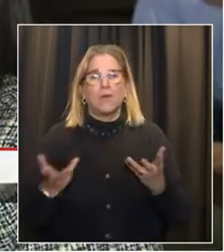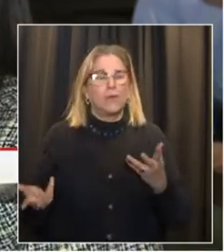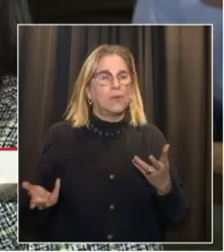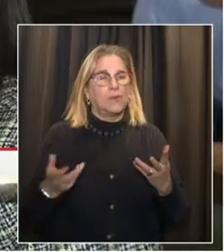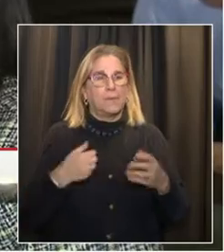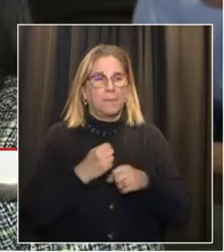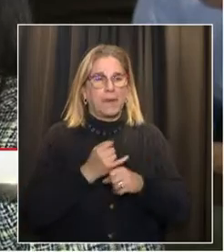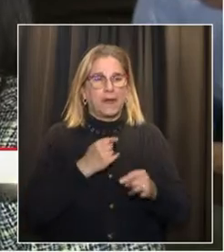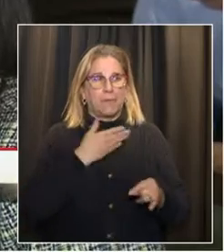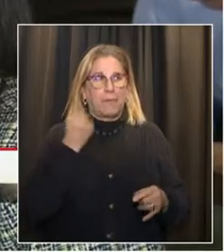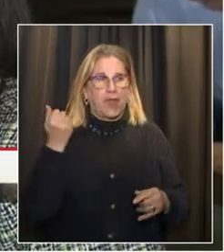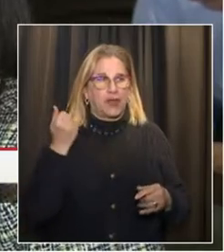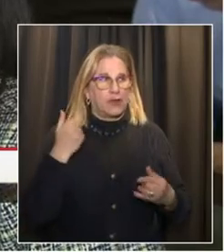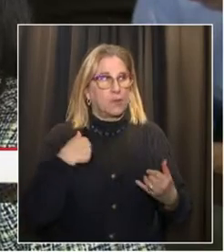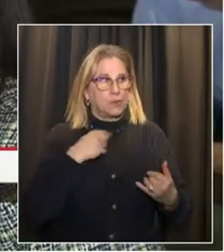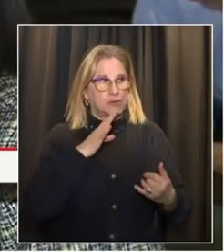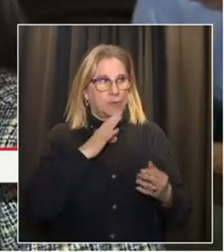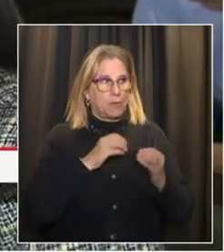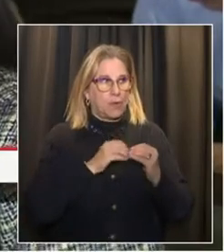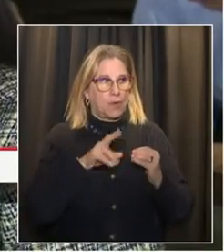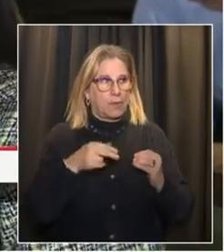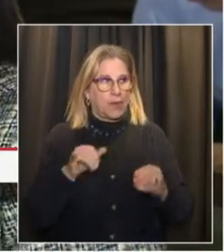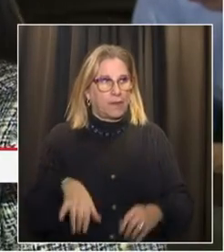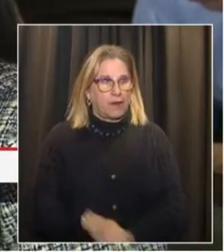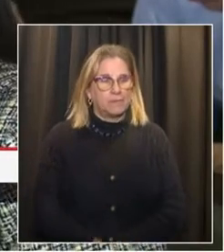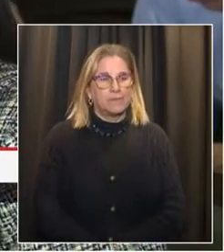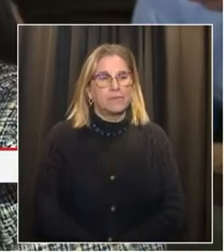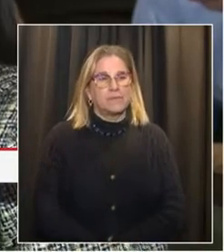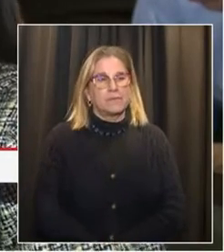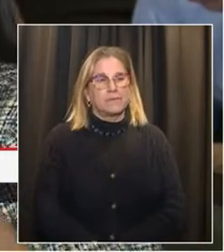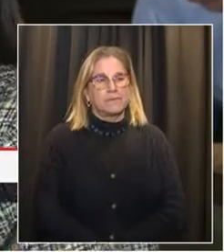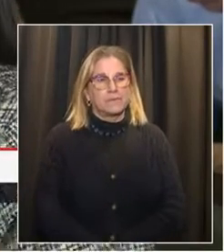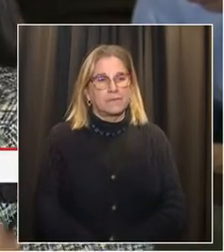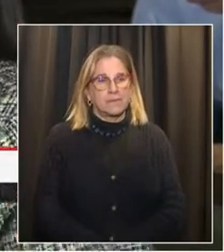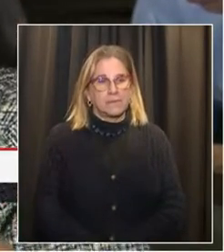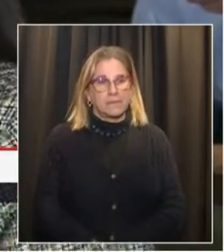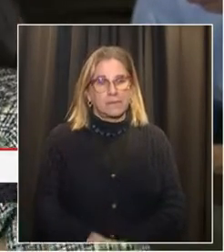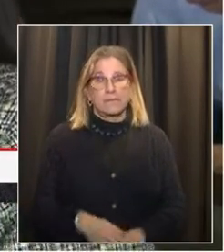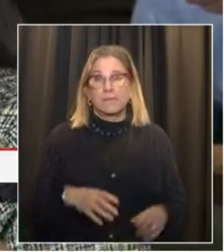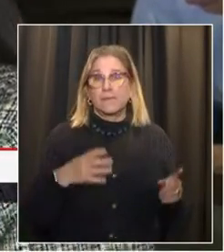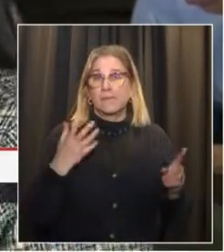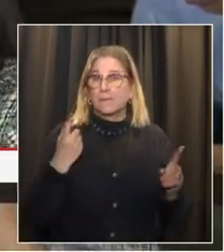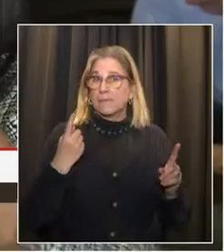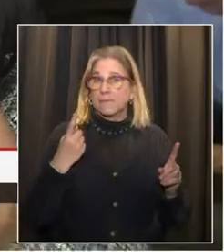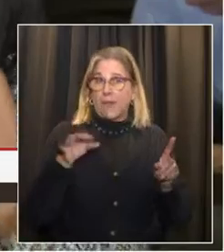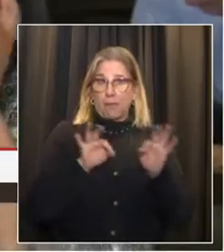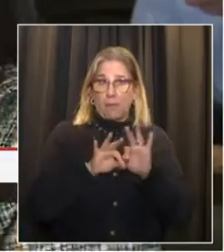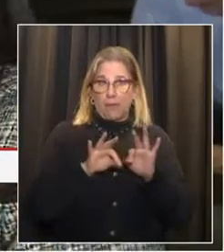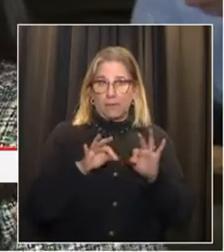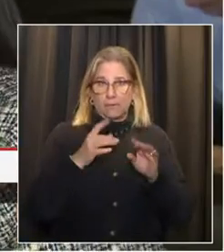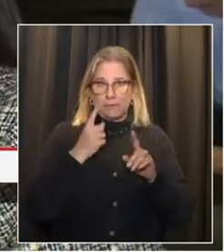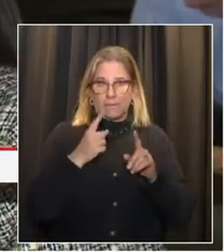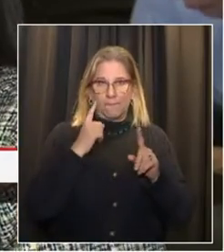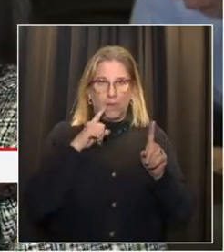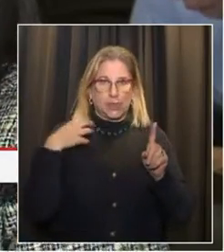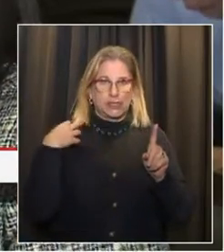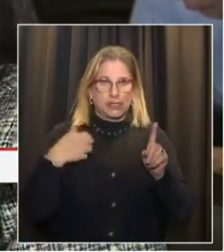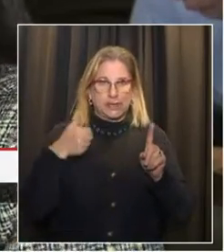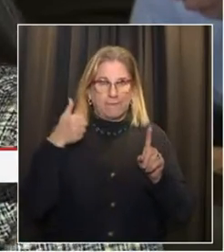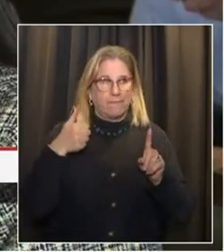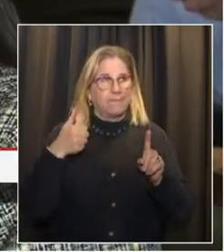of huge import, particularly to the chief. She's very